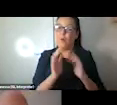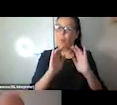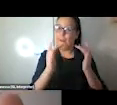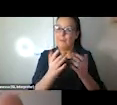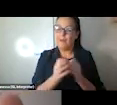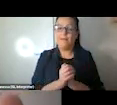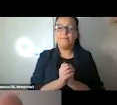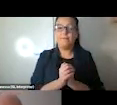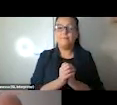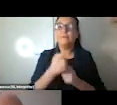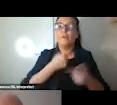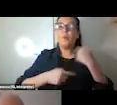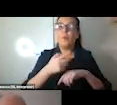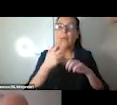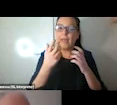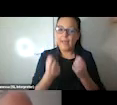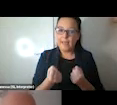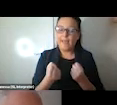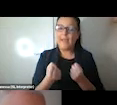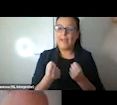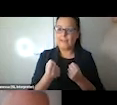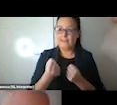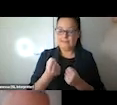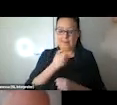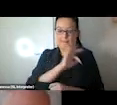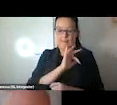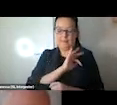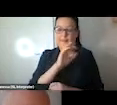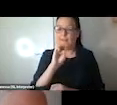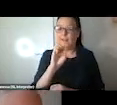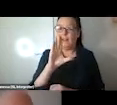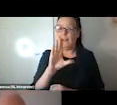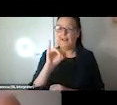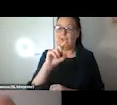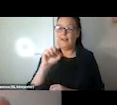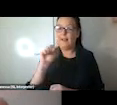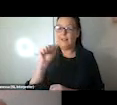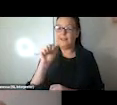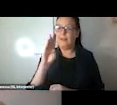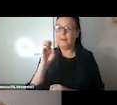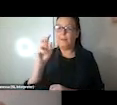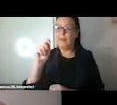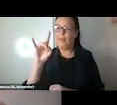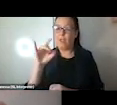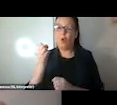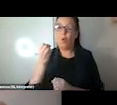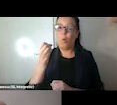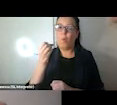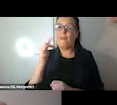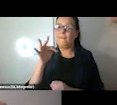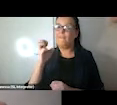We have the opening of the webinar by myself this morning, Elizabeth O'Farrell, a welcome by Dr. Gerard Craddock